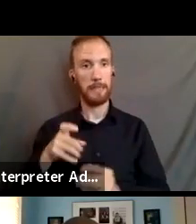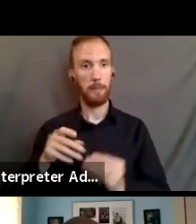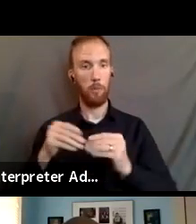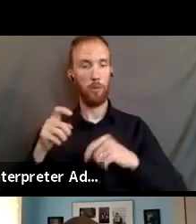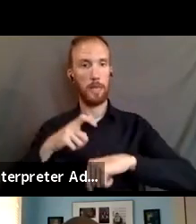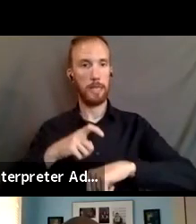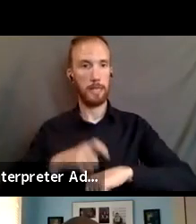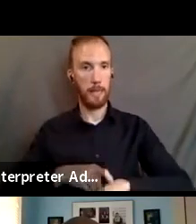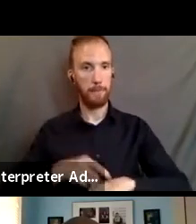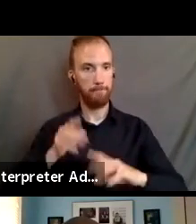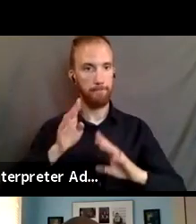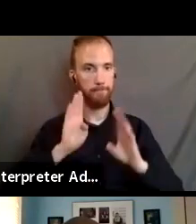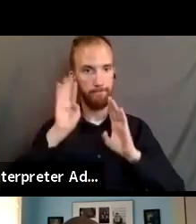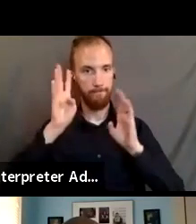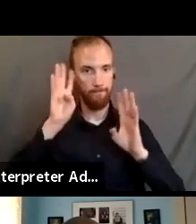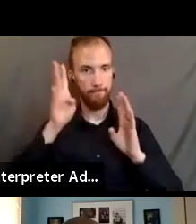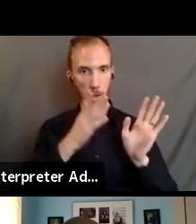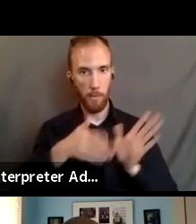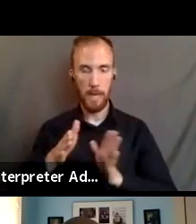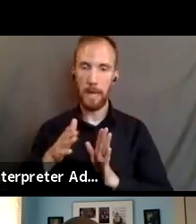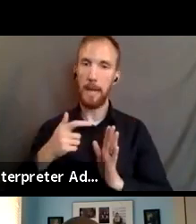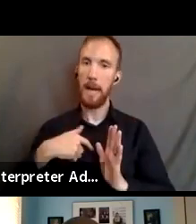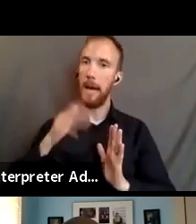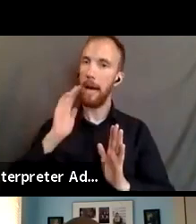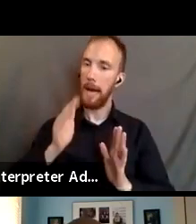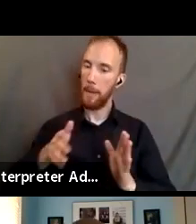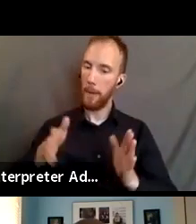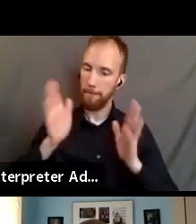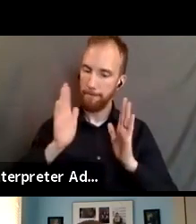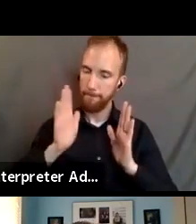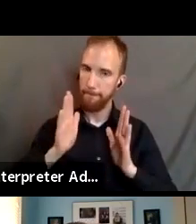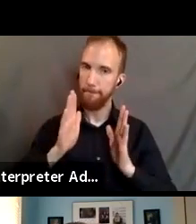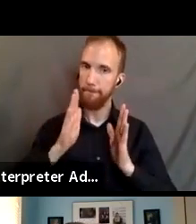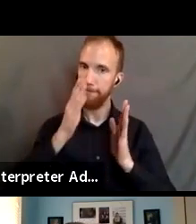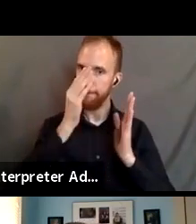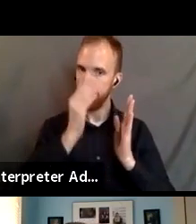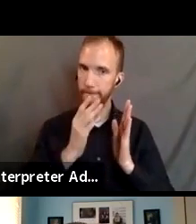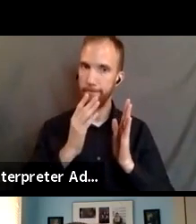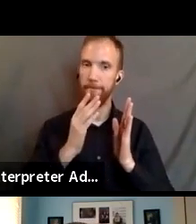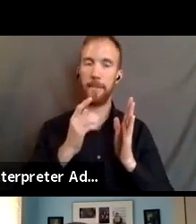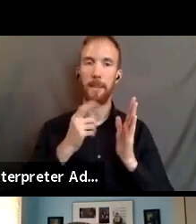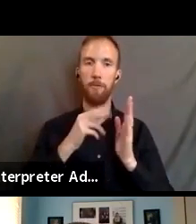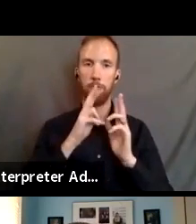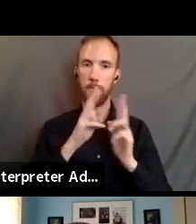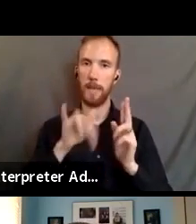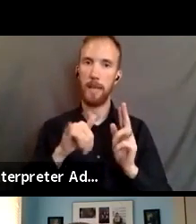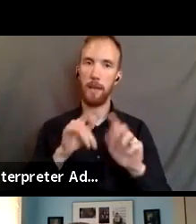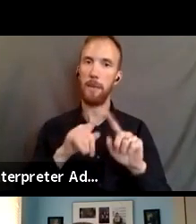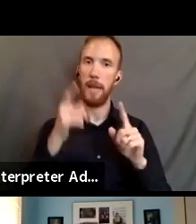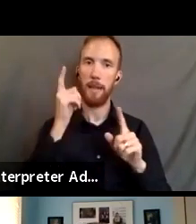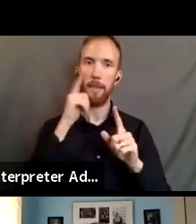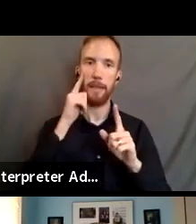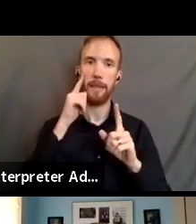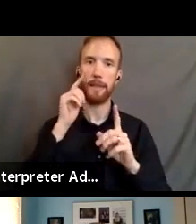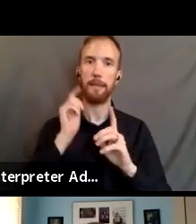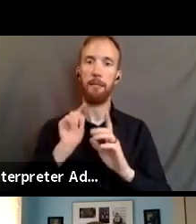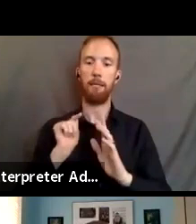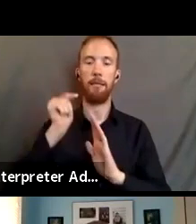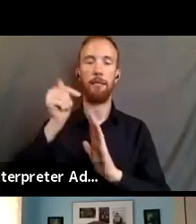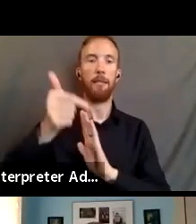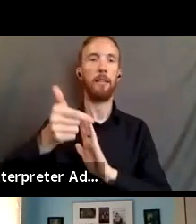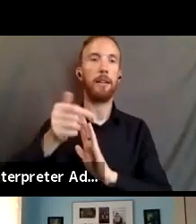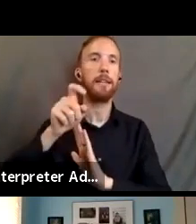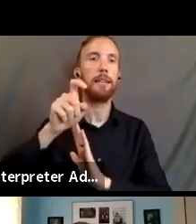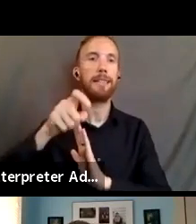respect that ultimately we need to get rid of police officers in our public schools we need to embrace a real public